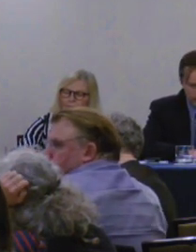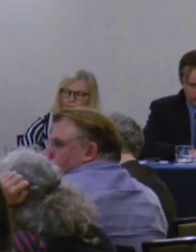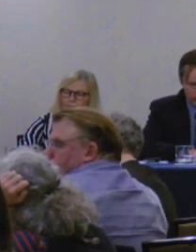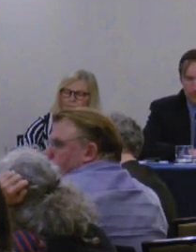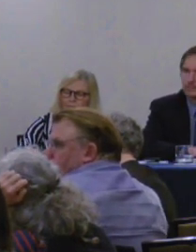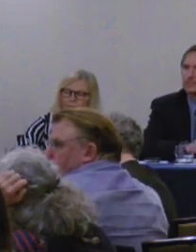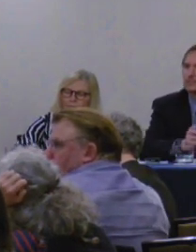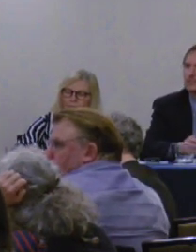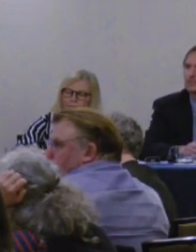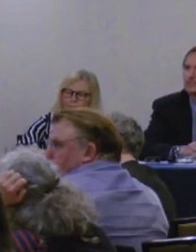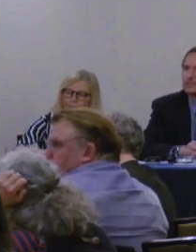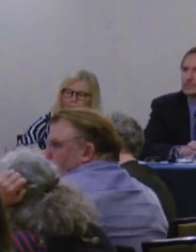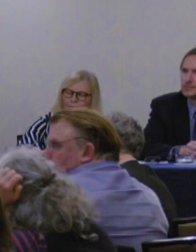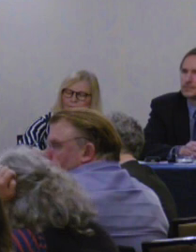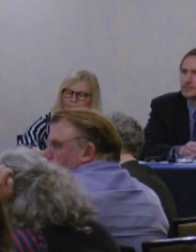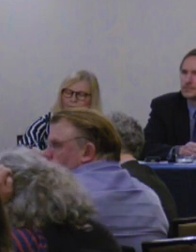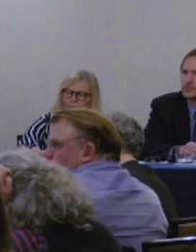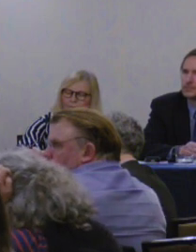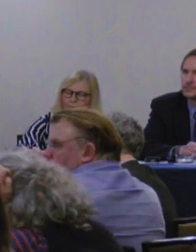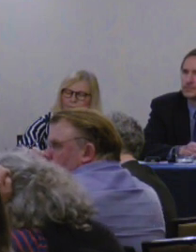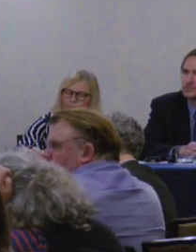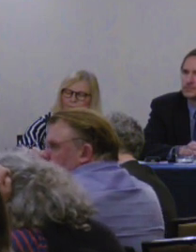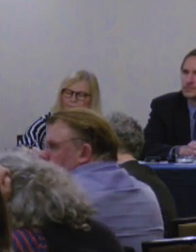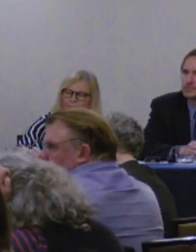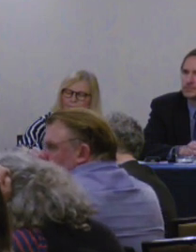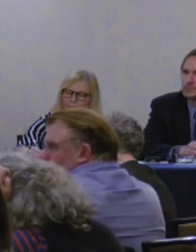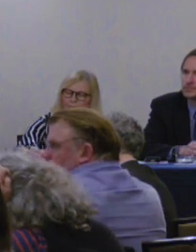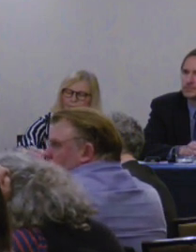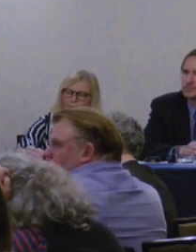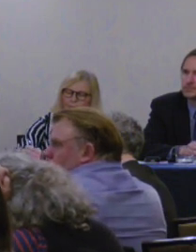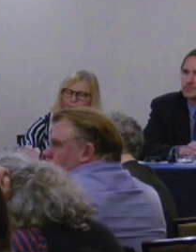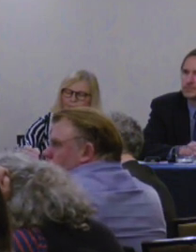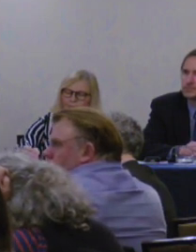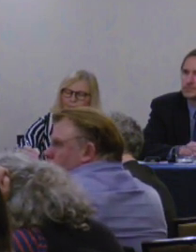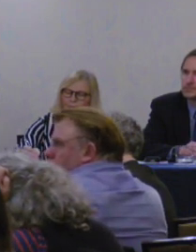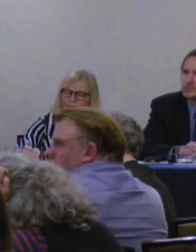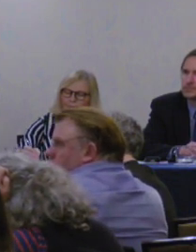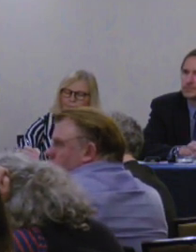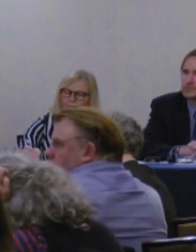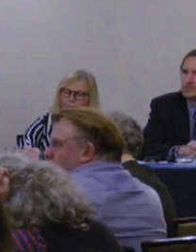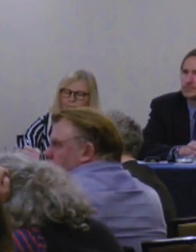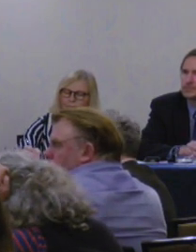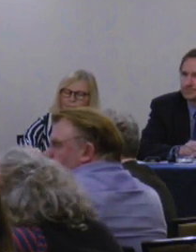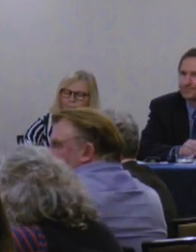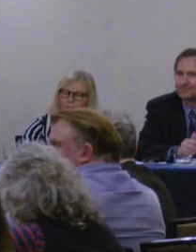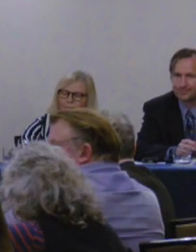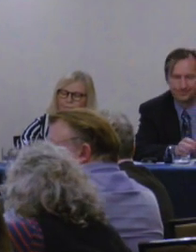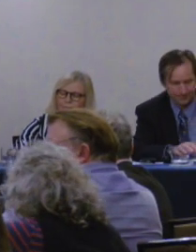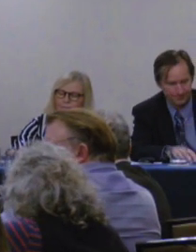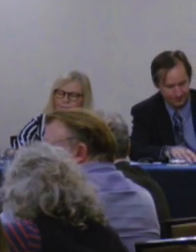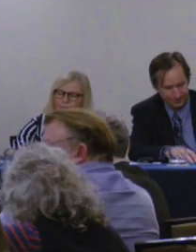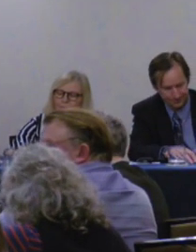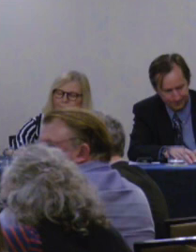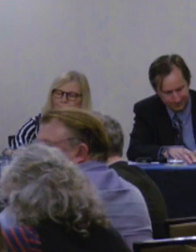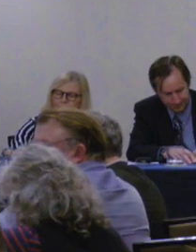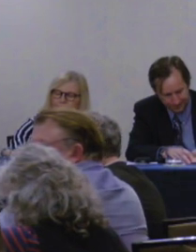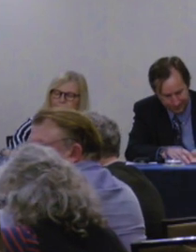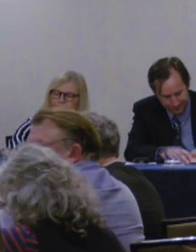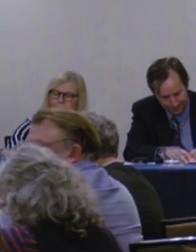the core element of this particular framework is the communities of learning at the school level,